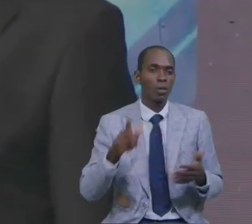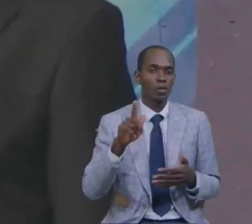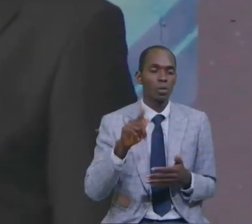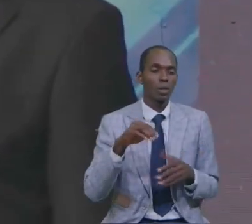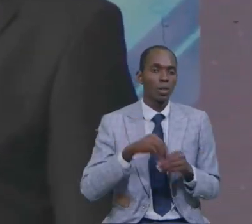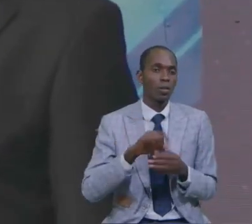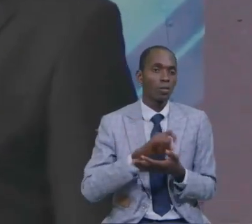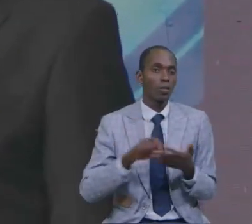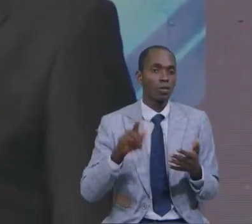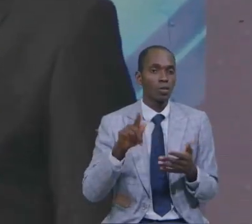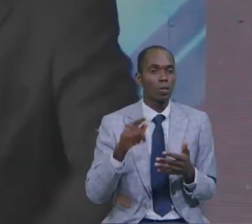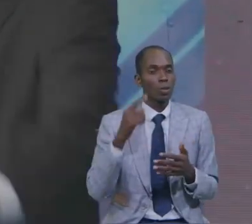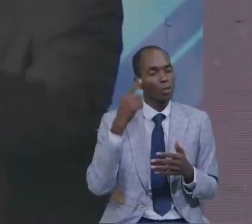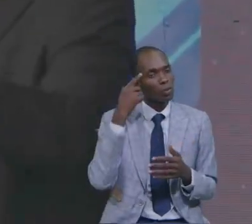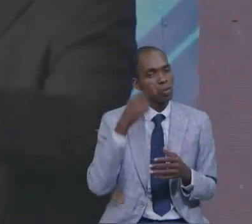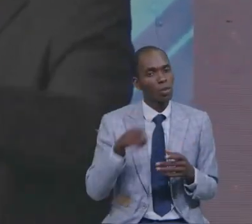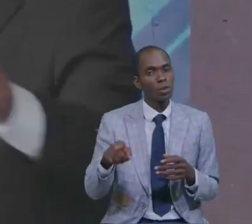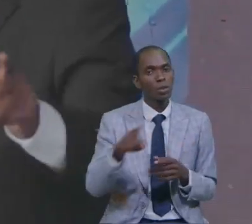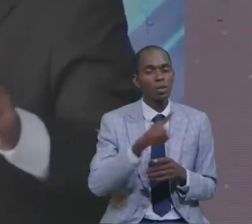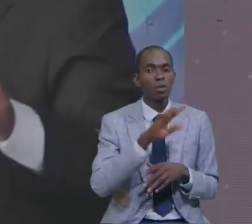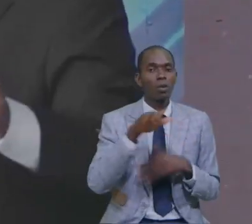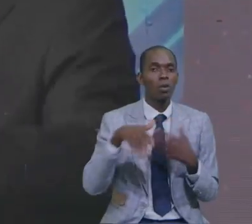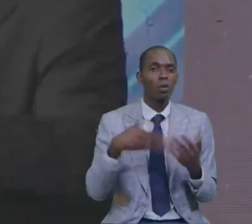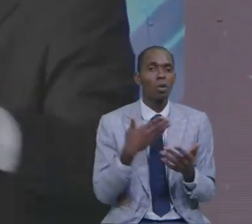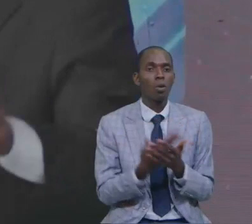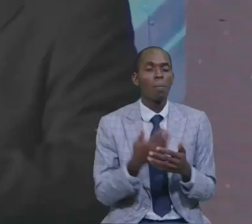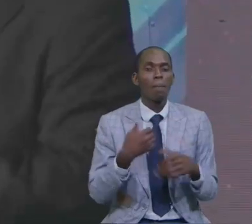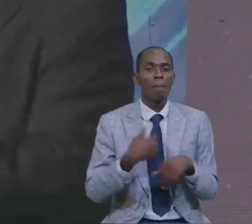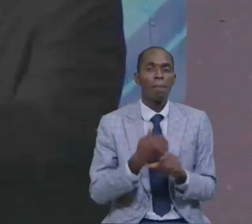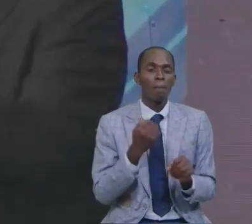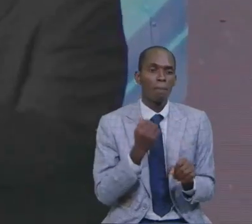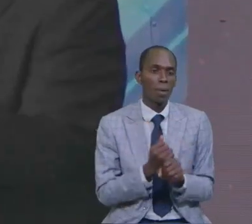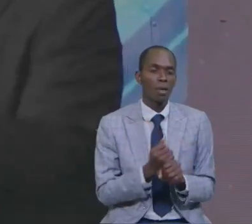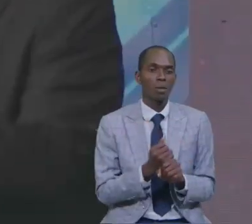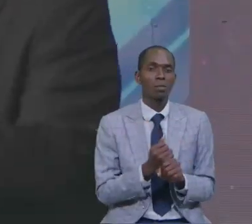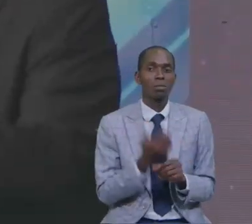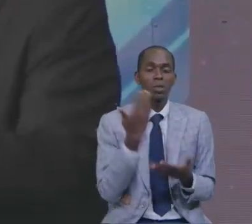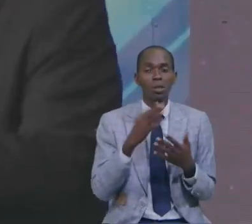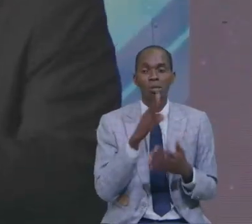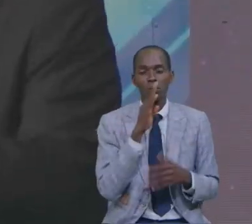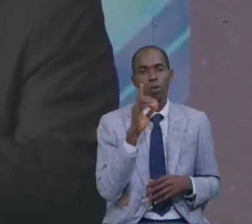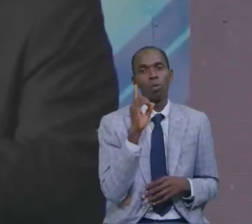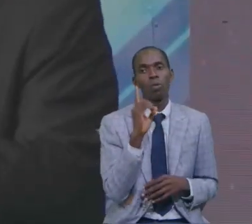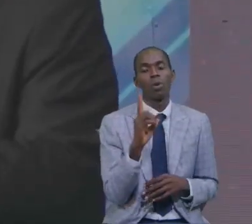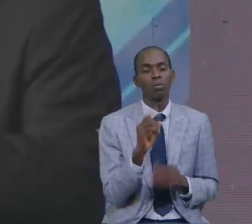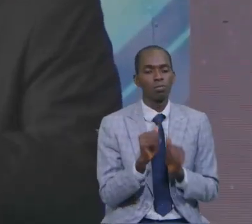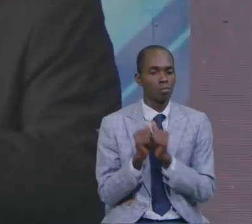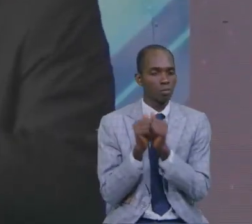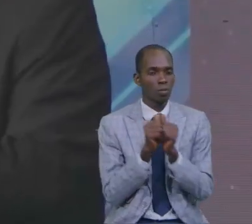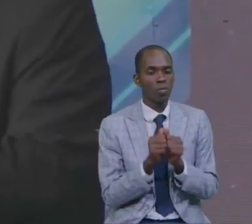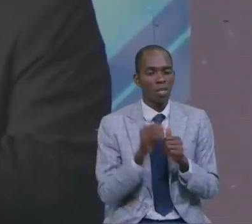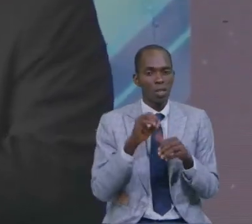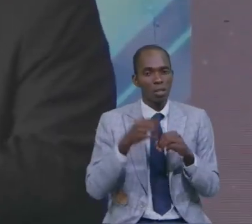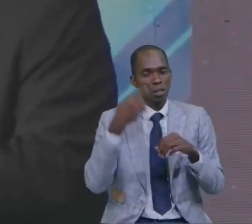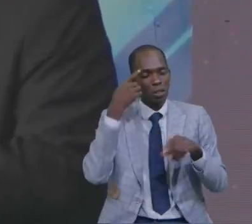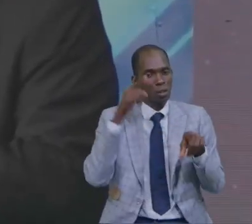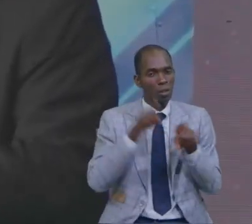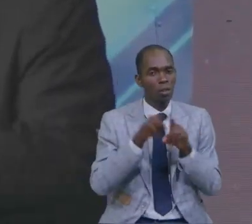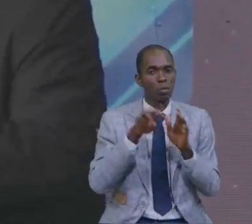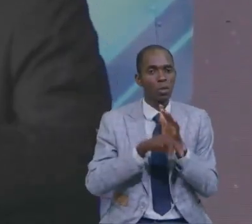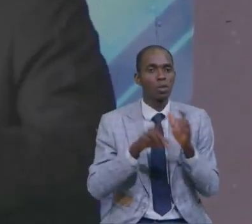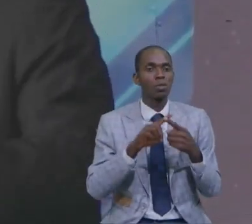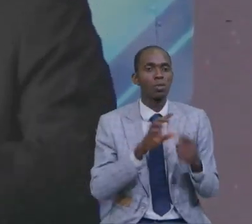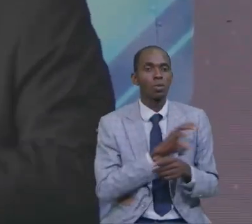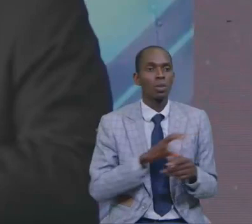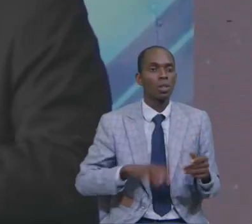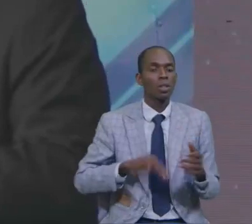in conformity to Christ, that they all may be one, as thou, Father, art in me